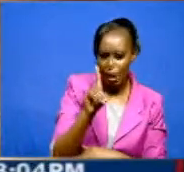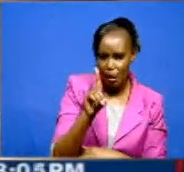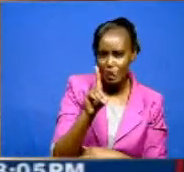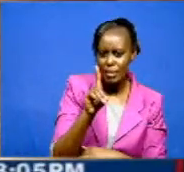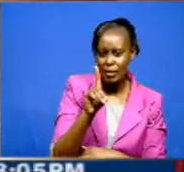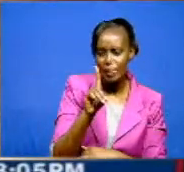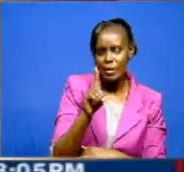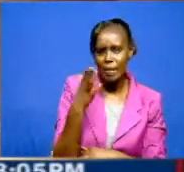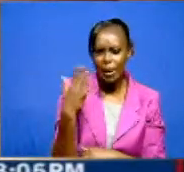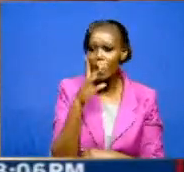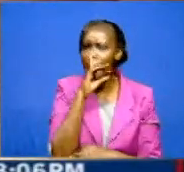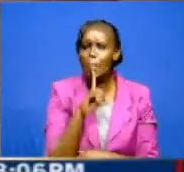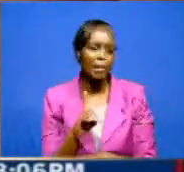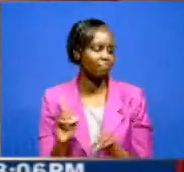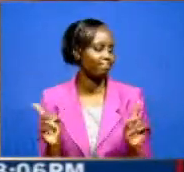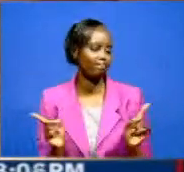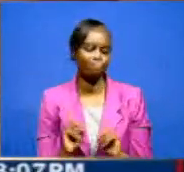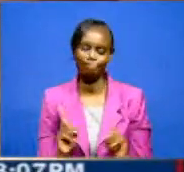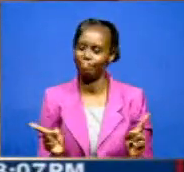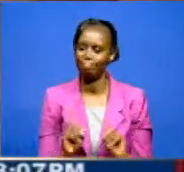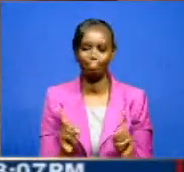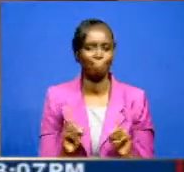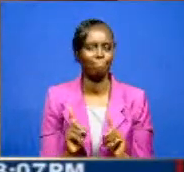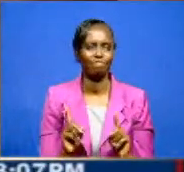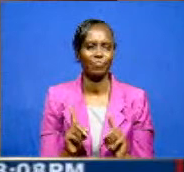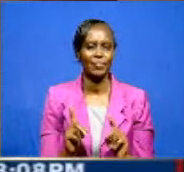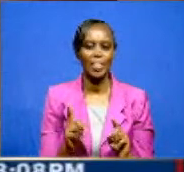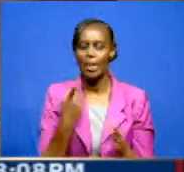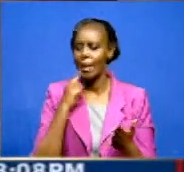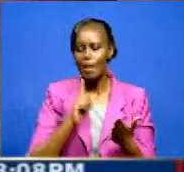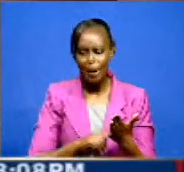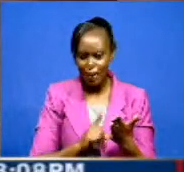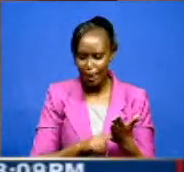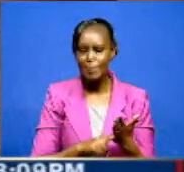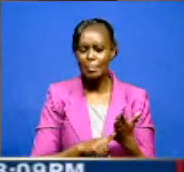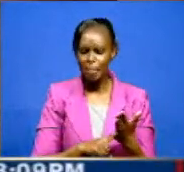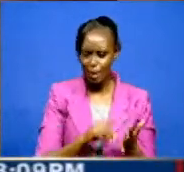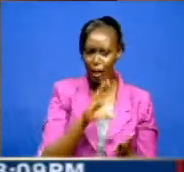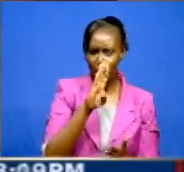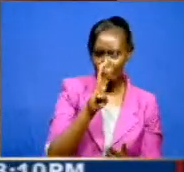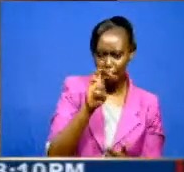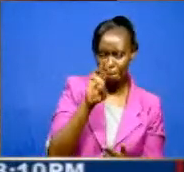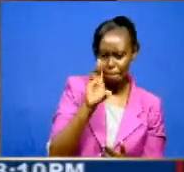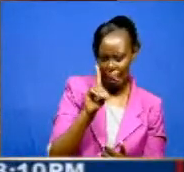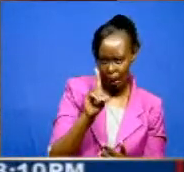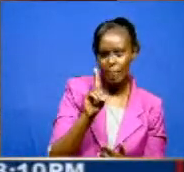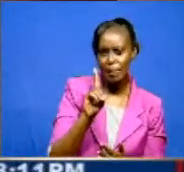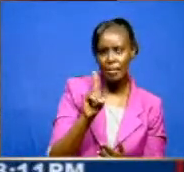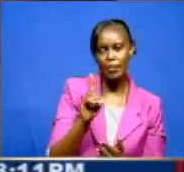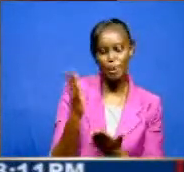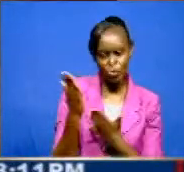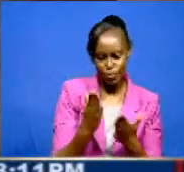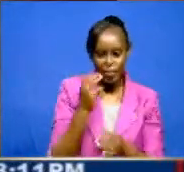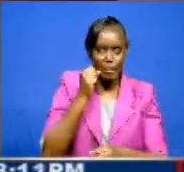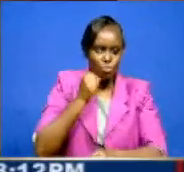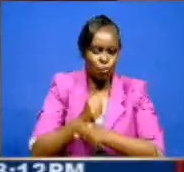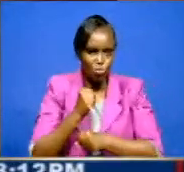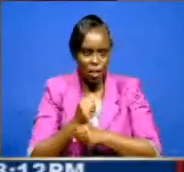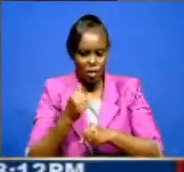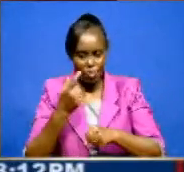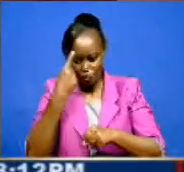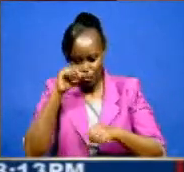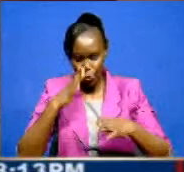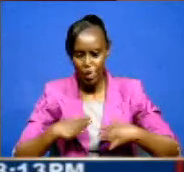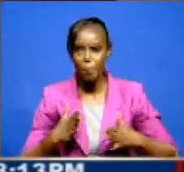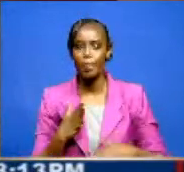mang bean. It will not just be basmati rice. It will be a brand. And that will create employment for our people.